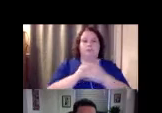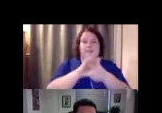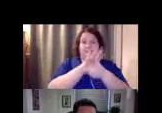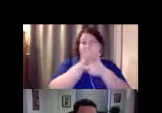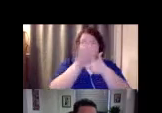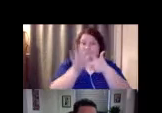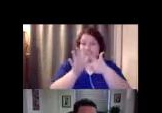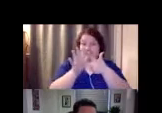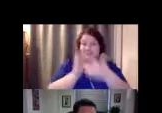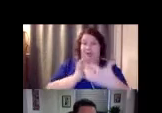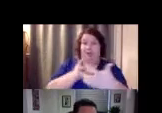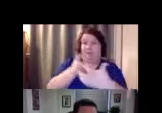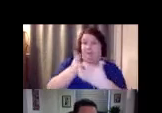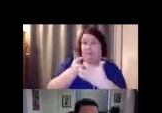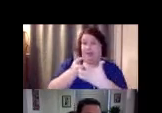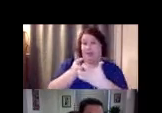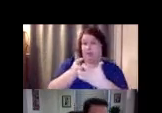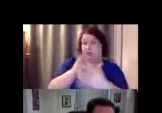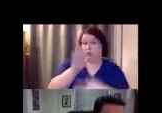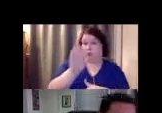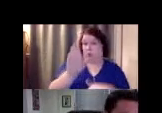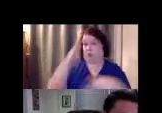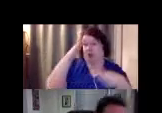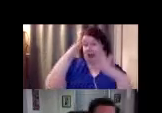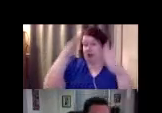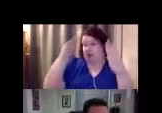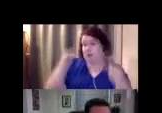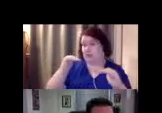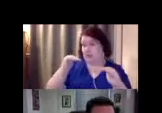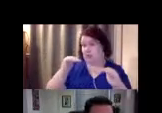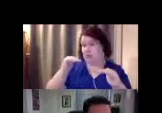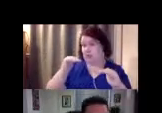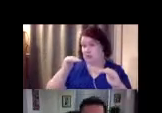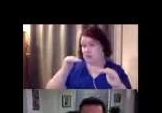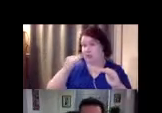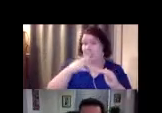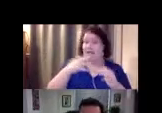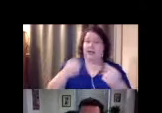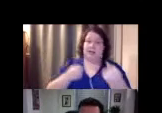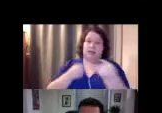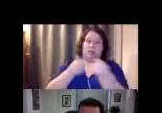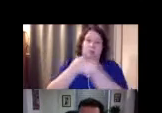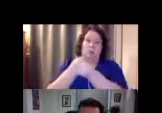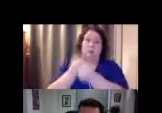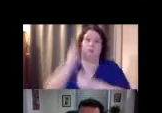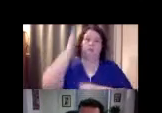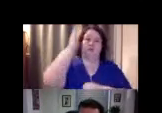with your expectations and support for the long-term vision of the district.